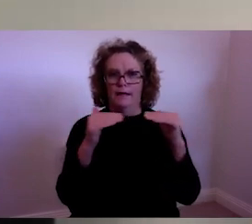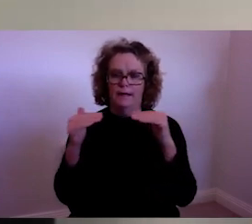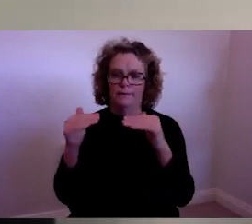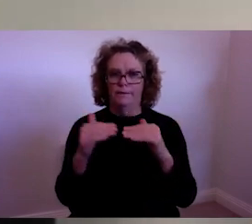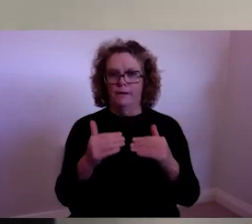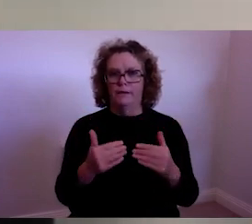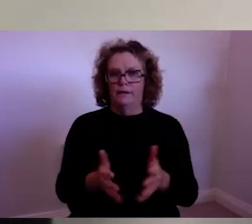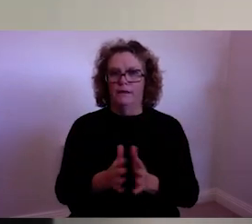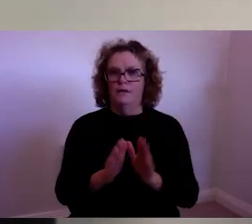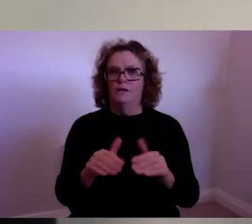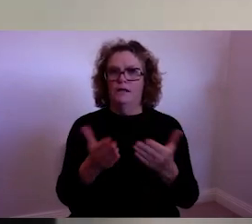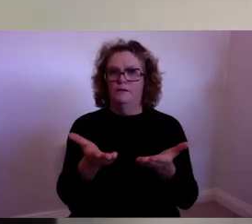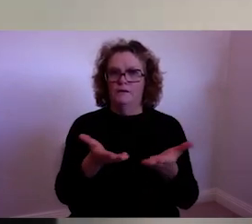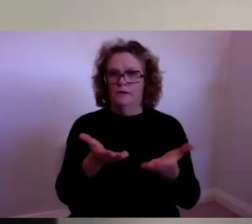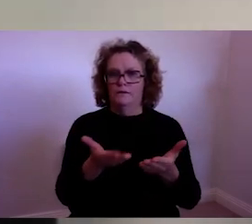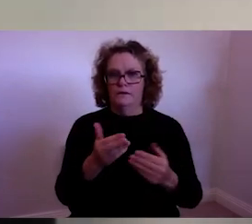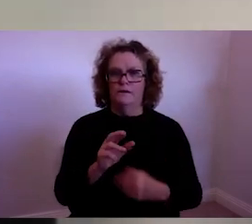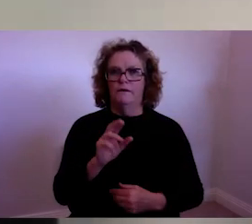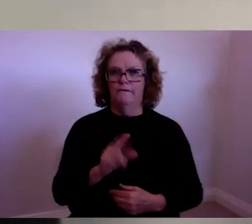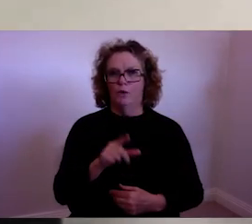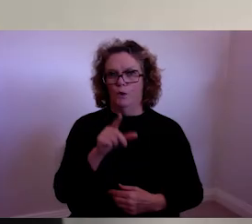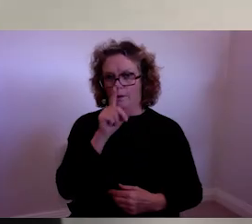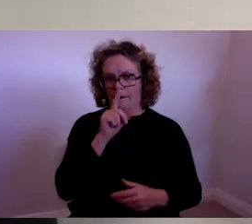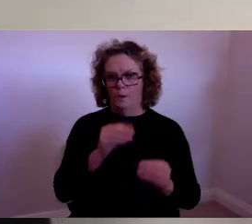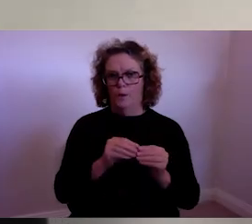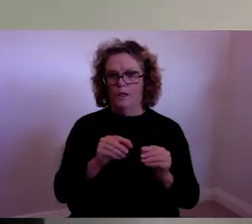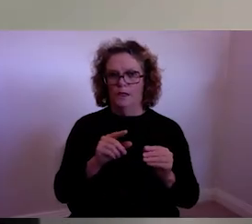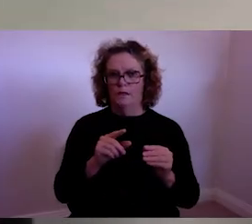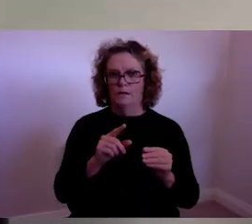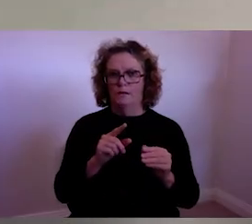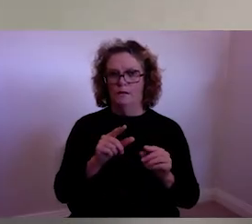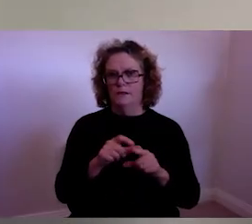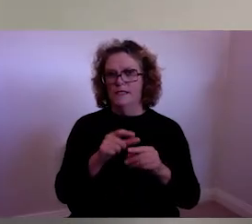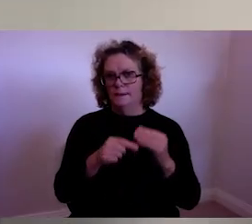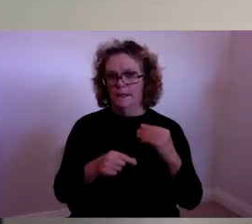intellectual disability. I hope I'm getting close.